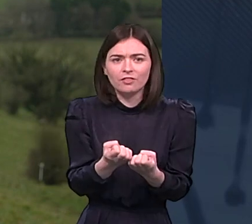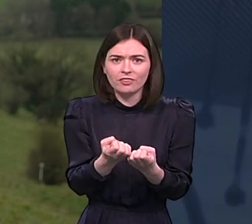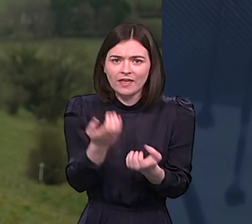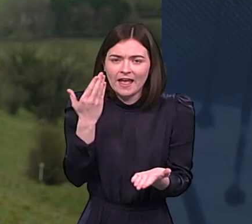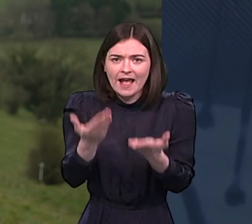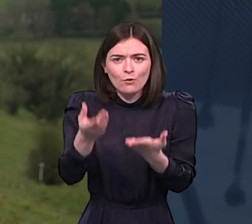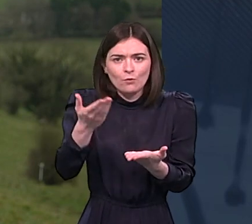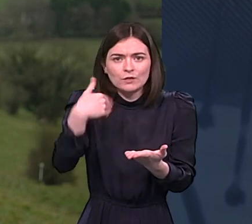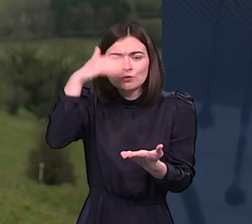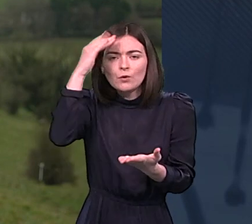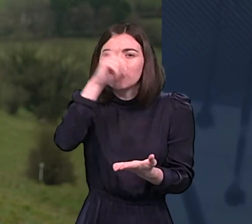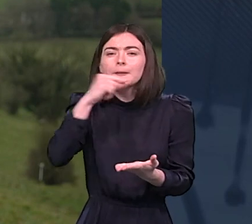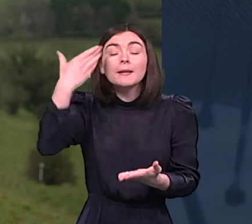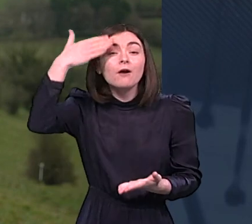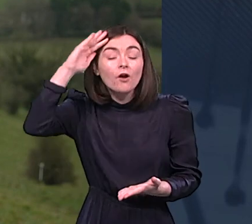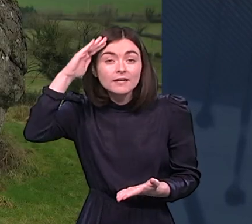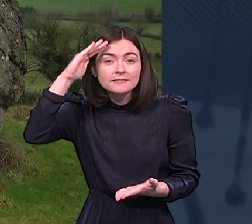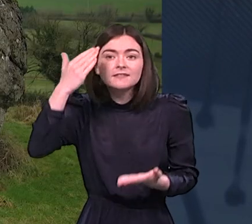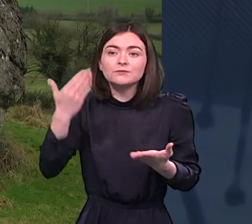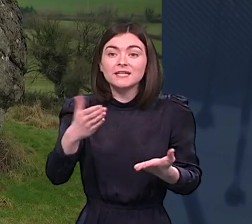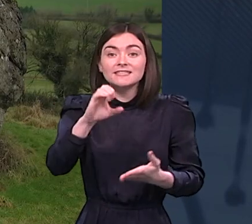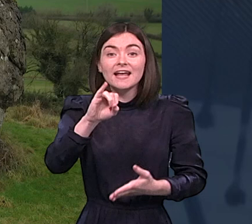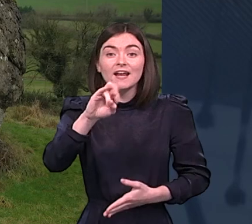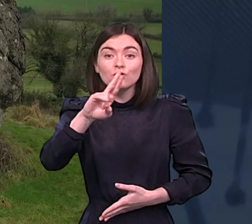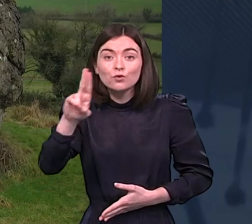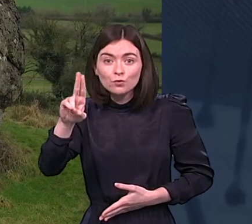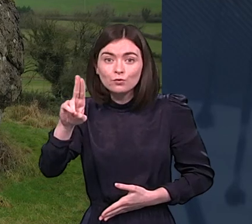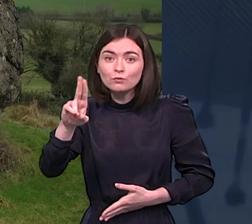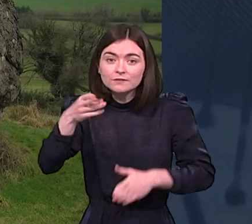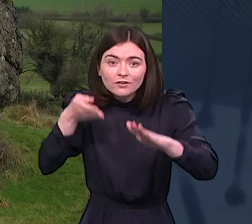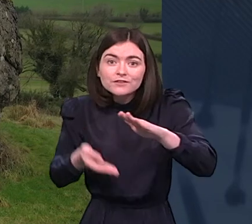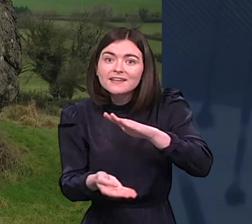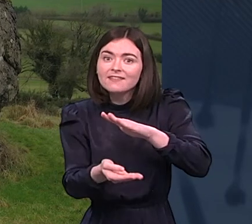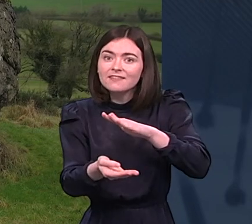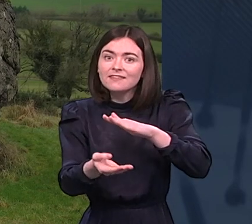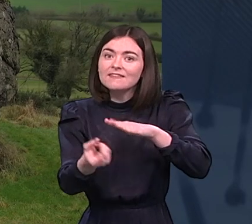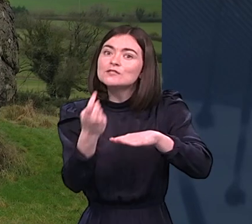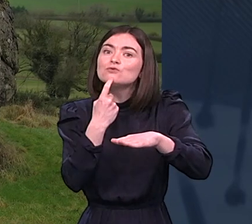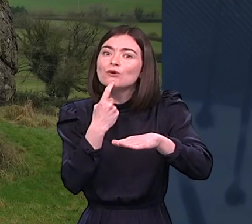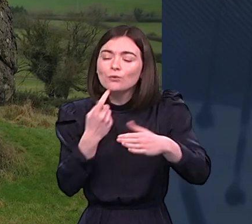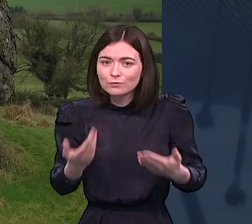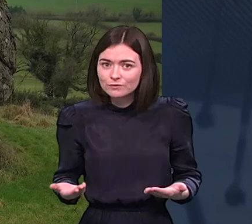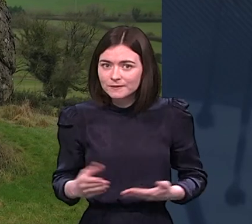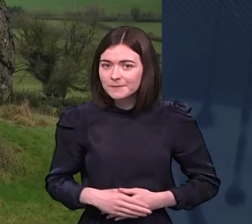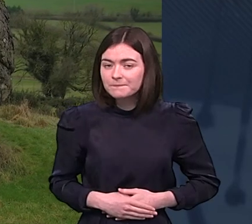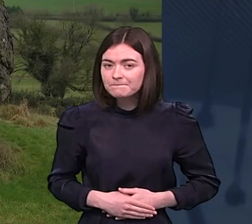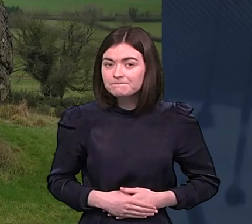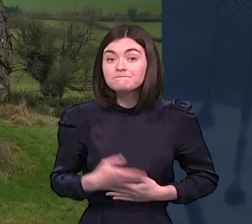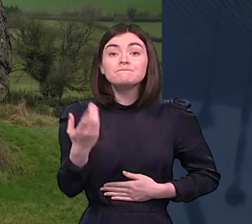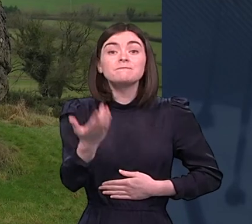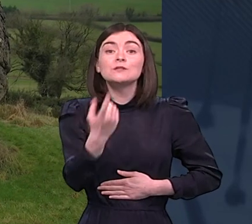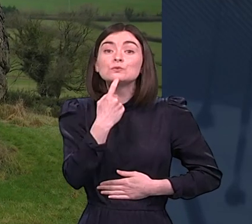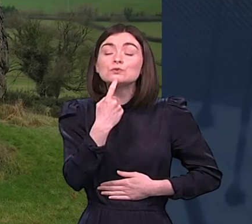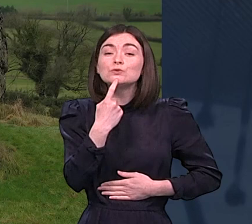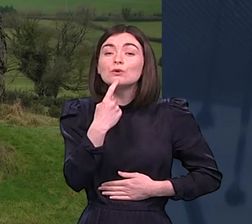from. Well, it's Eru that rests underneath the Cat Stone. Now, the stone itself is a glacial